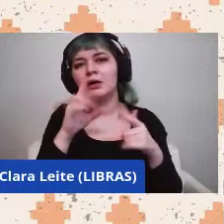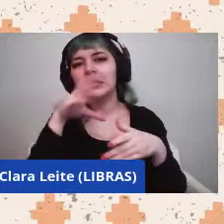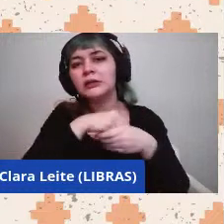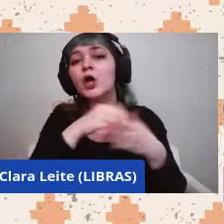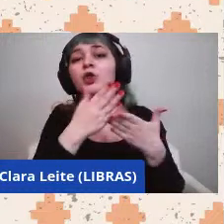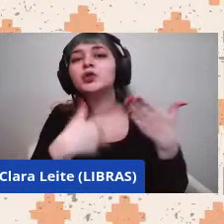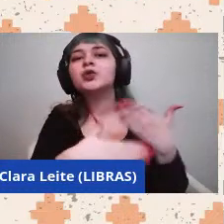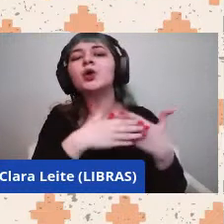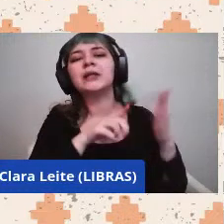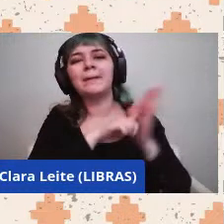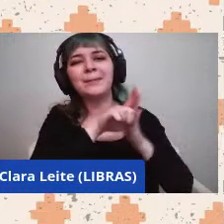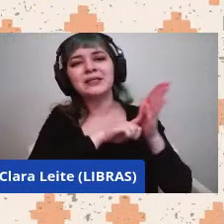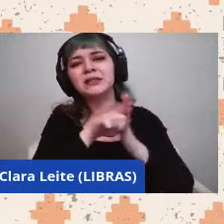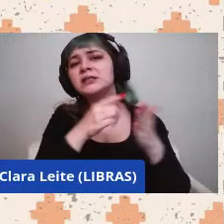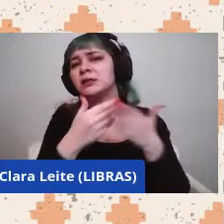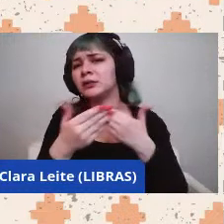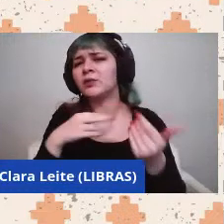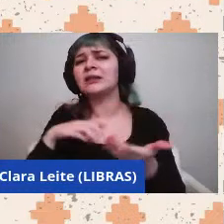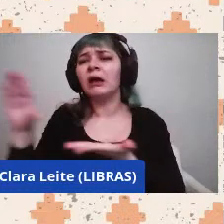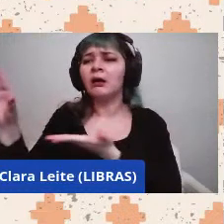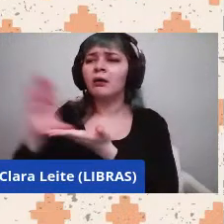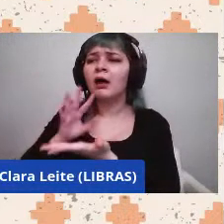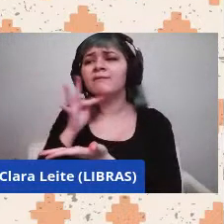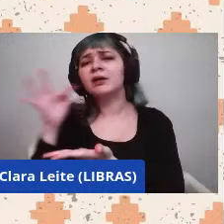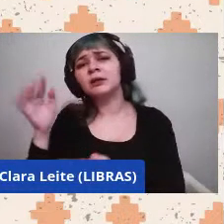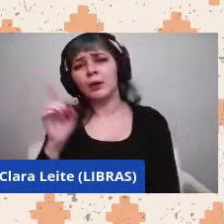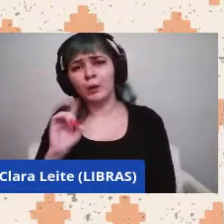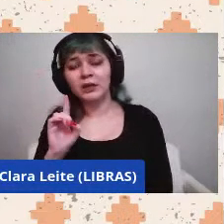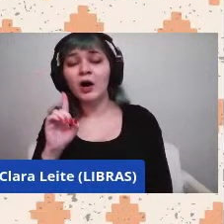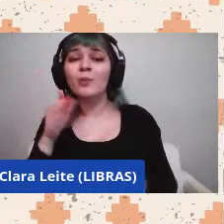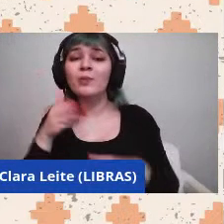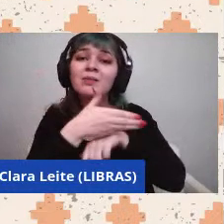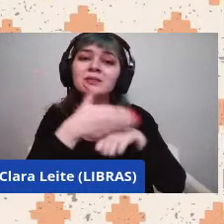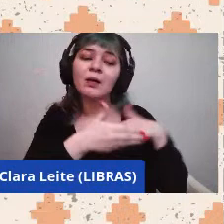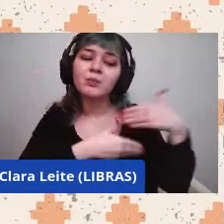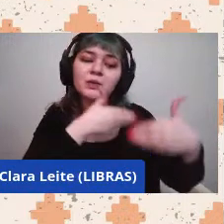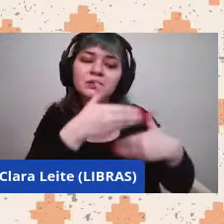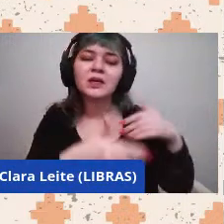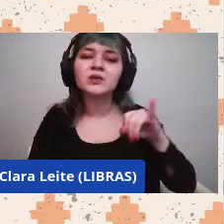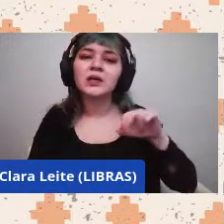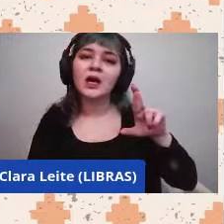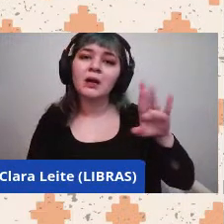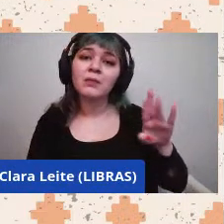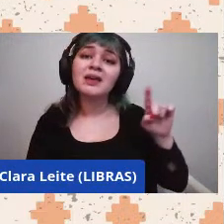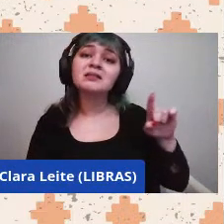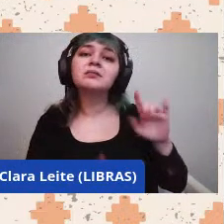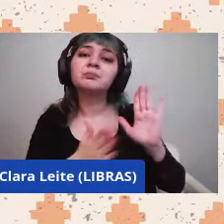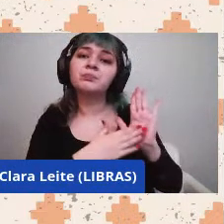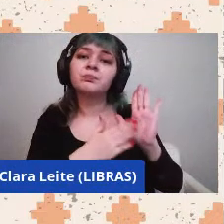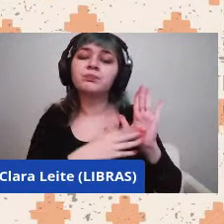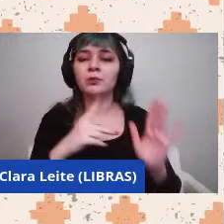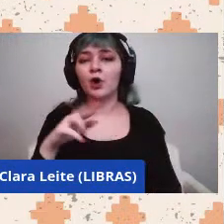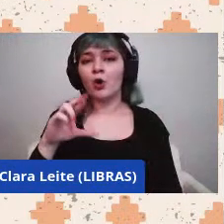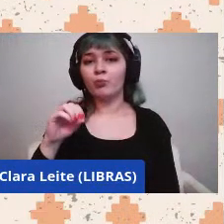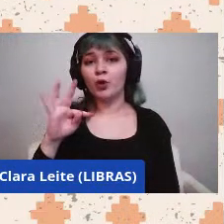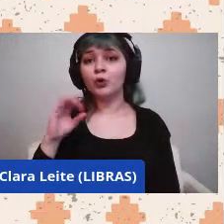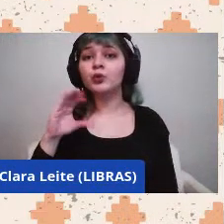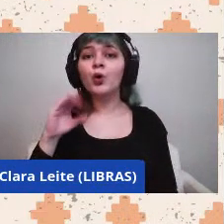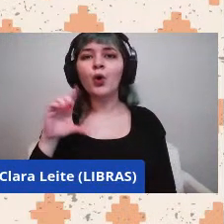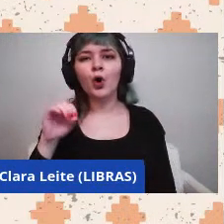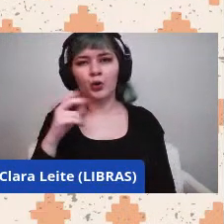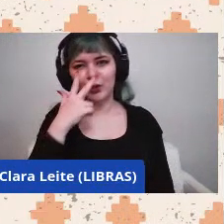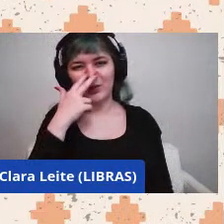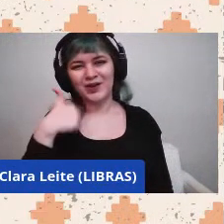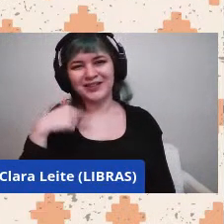whether federally funded or not, through an IRB process. So a protocol is proposed, as I have done and